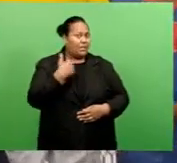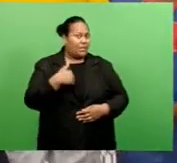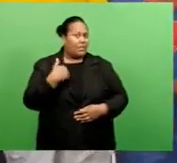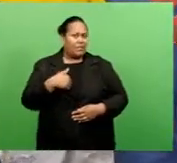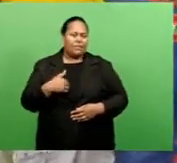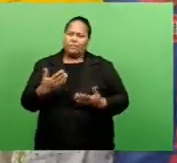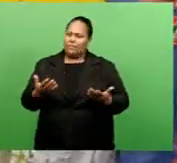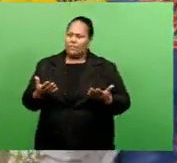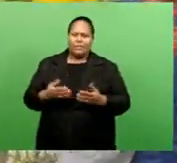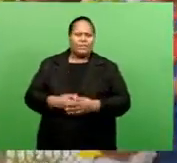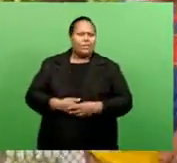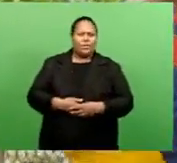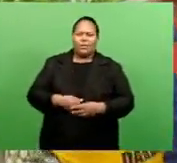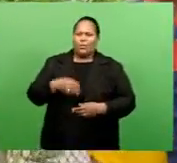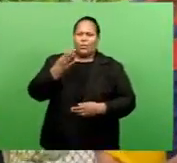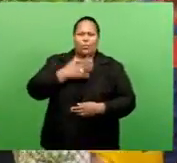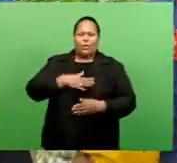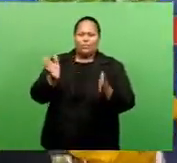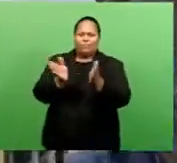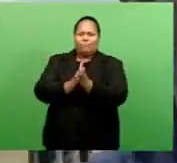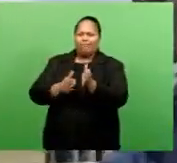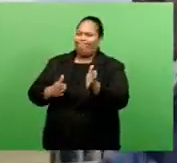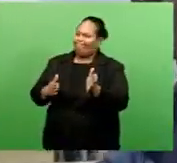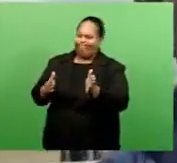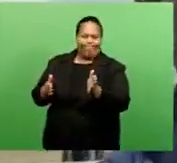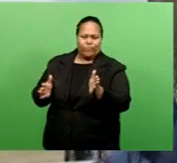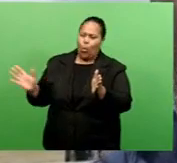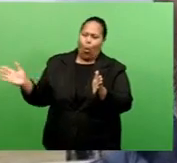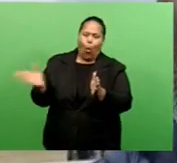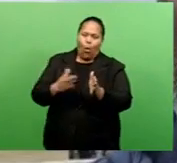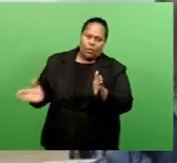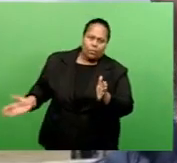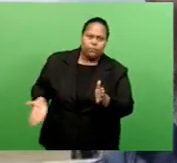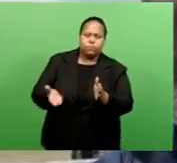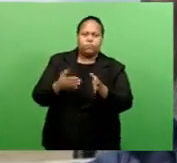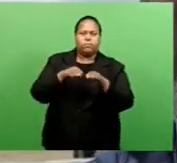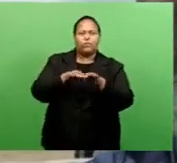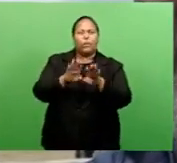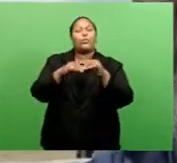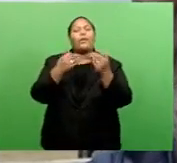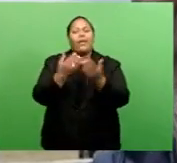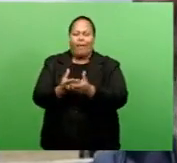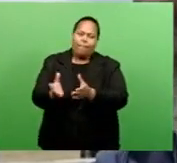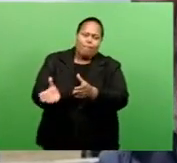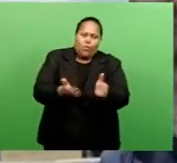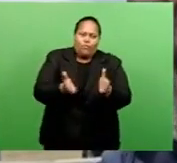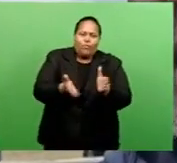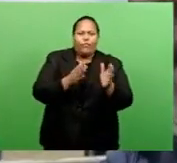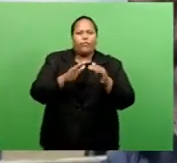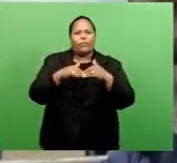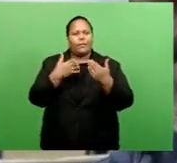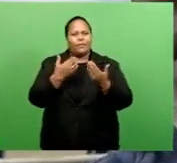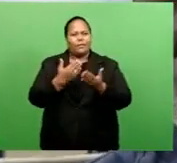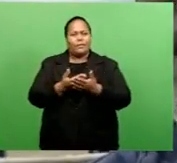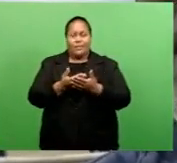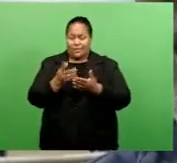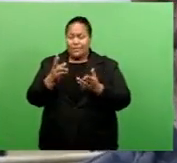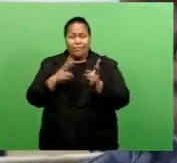not going to leave anyone behind. You can see now in the village there, you hardly see